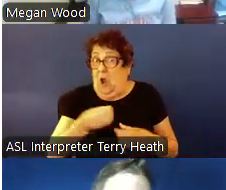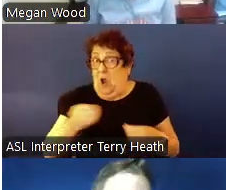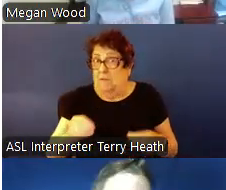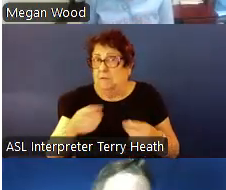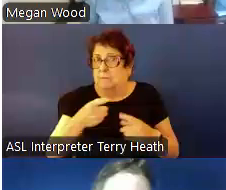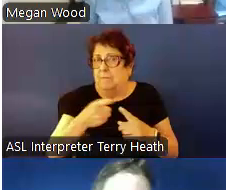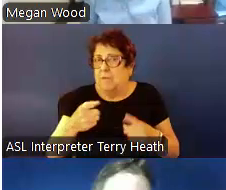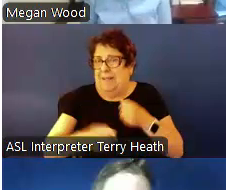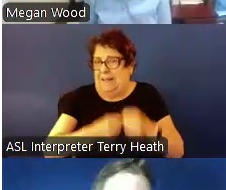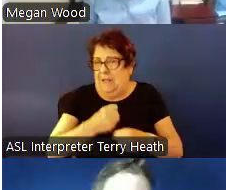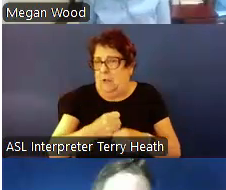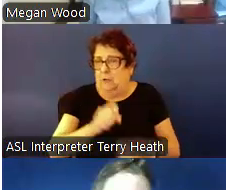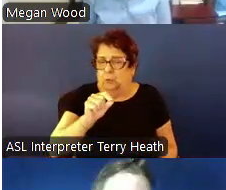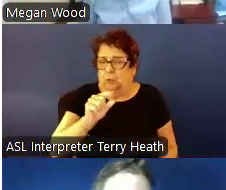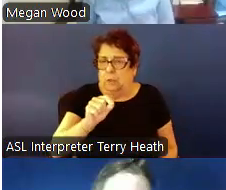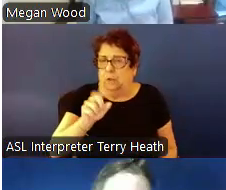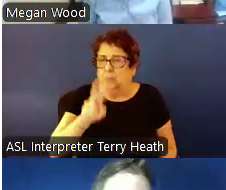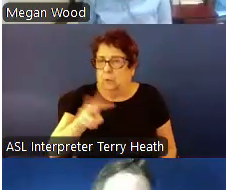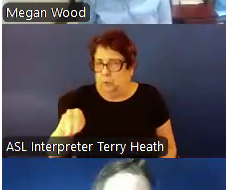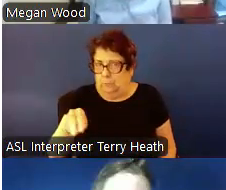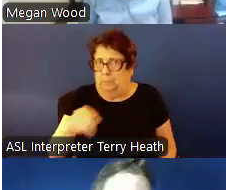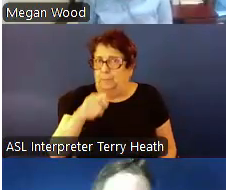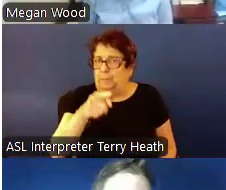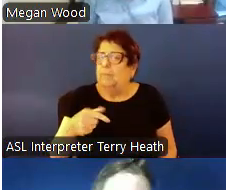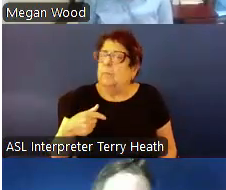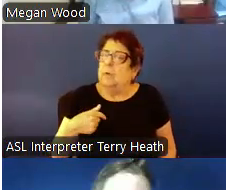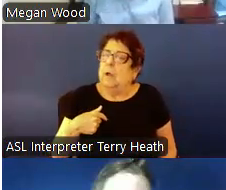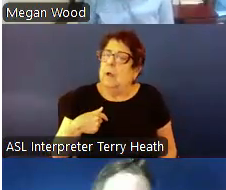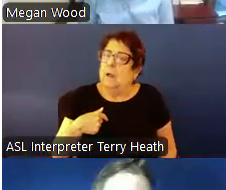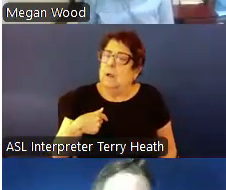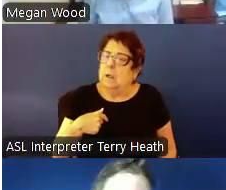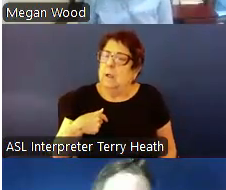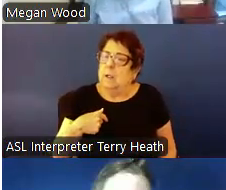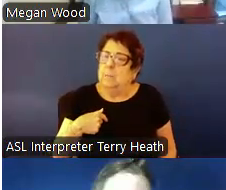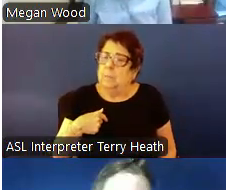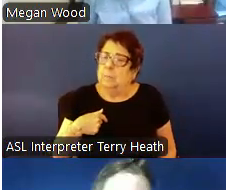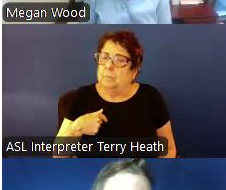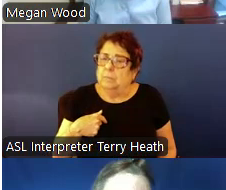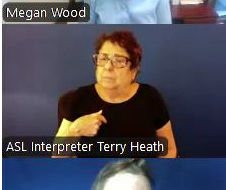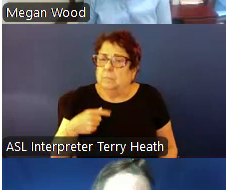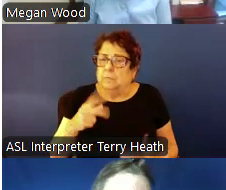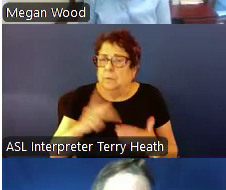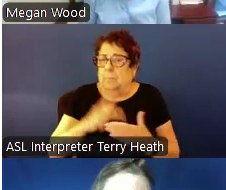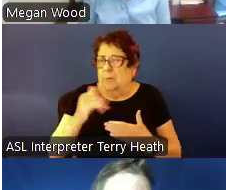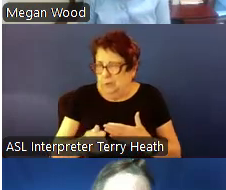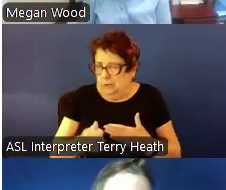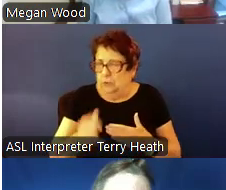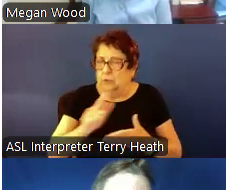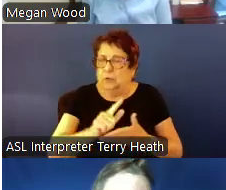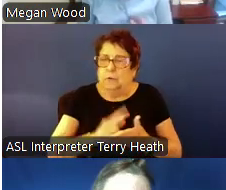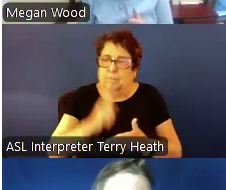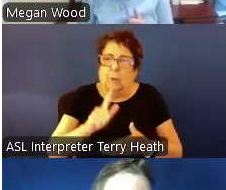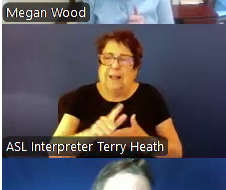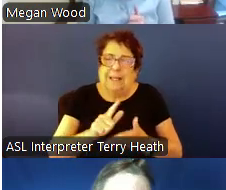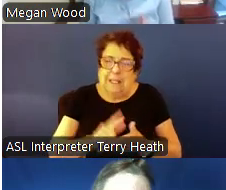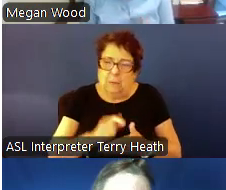currently the project attorney for a legal assistance enhancement project that's funded by the Administration for Community Living. I'm